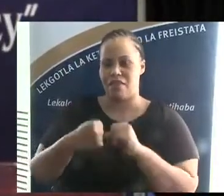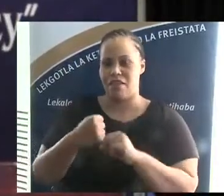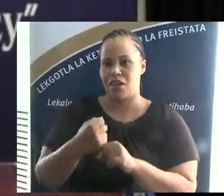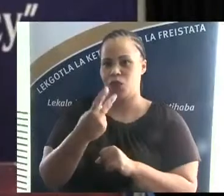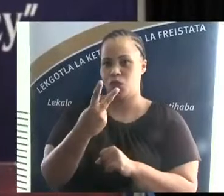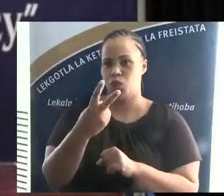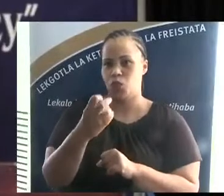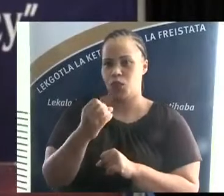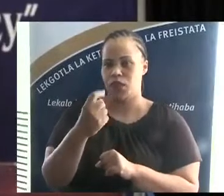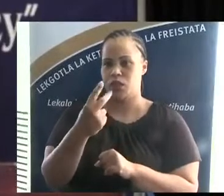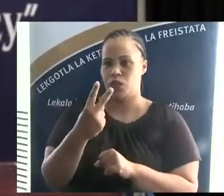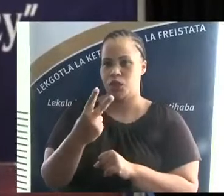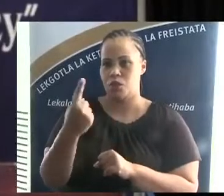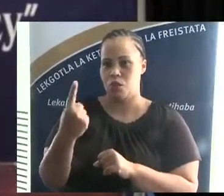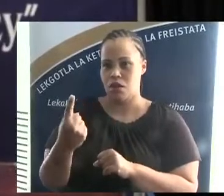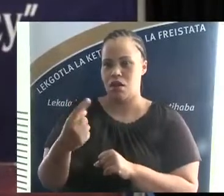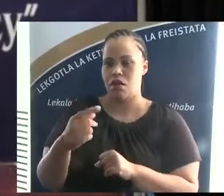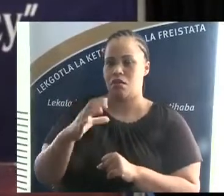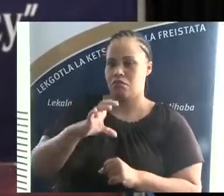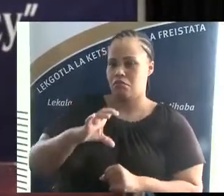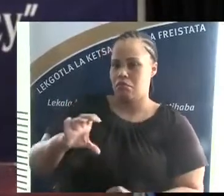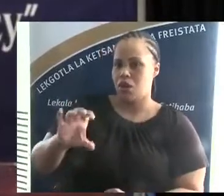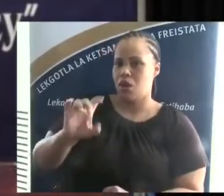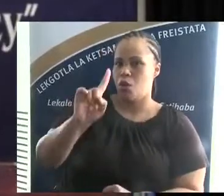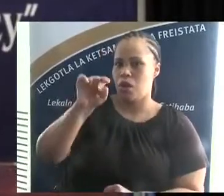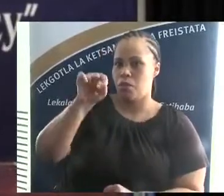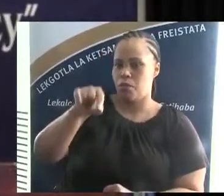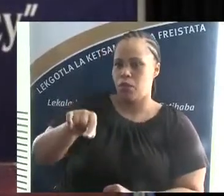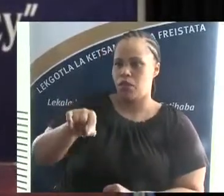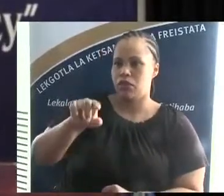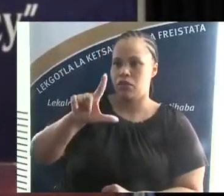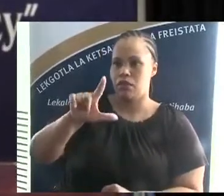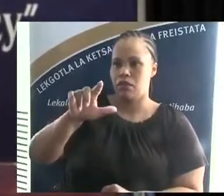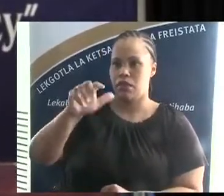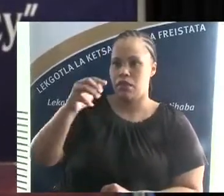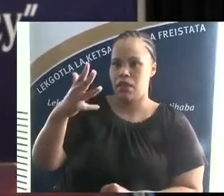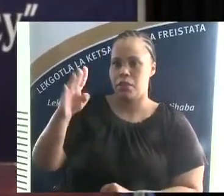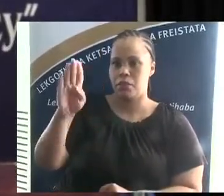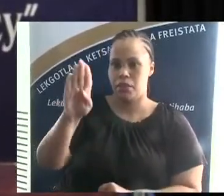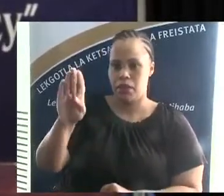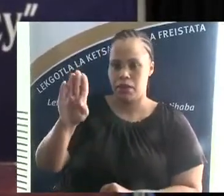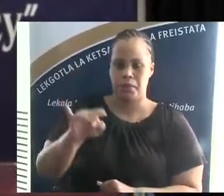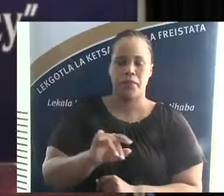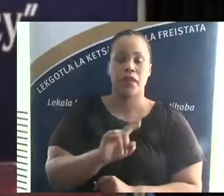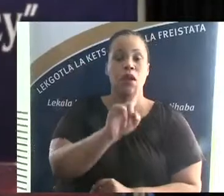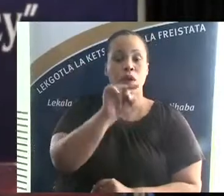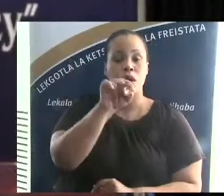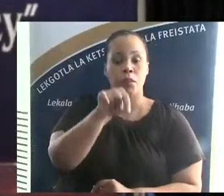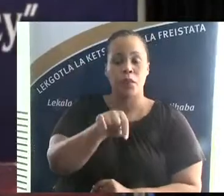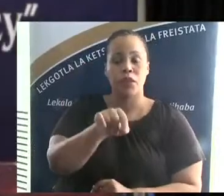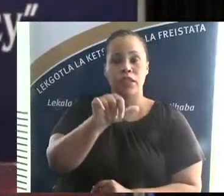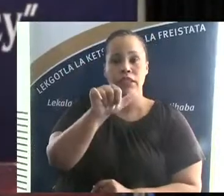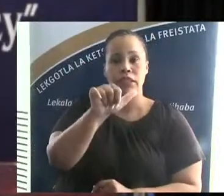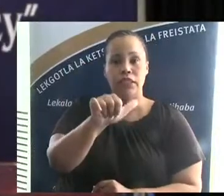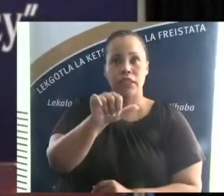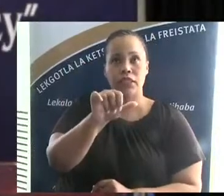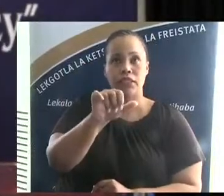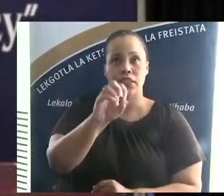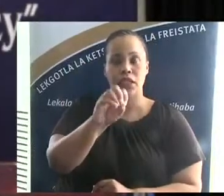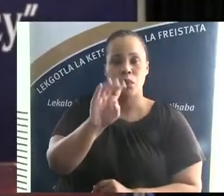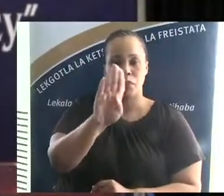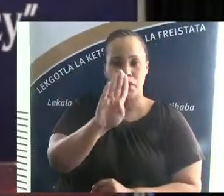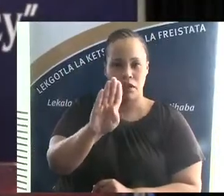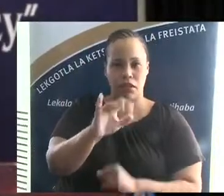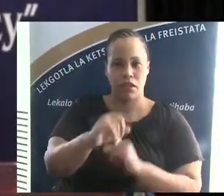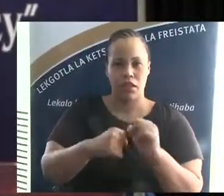allocated $1.179 billion in 22-23, $1.160 billion in